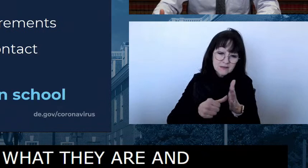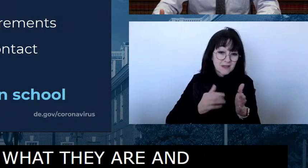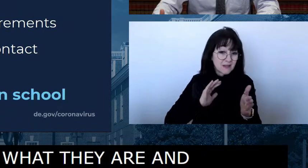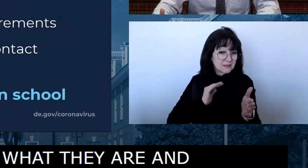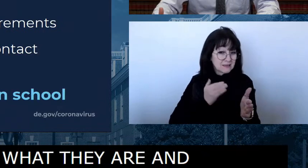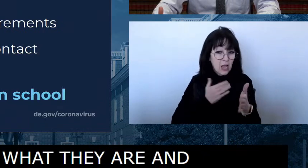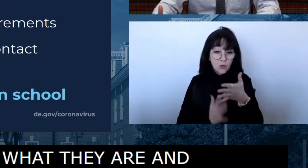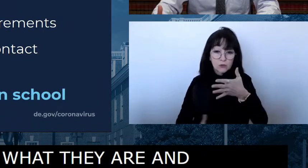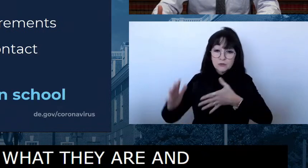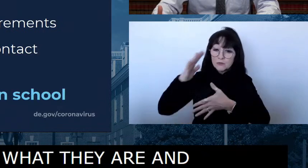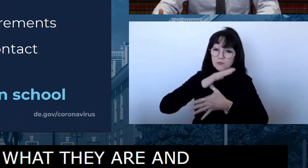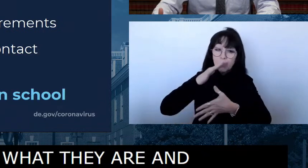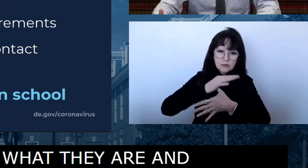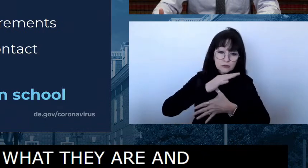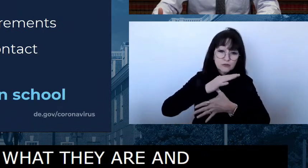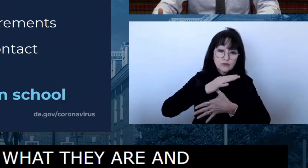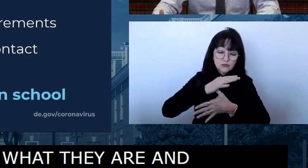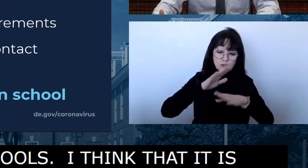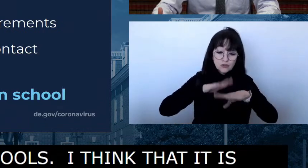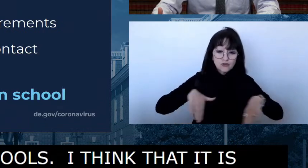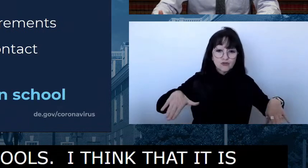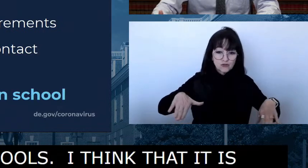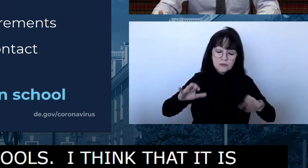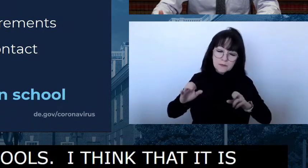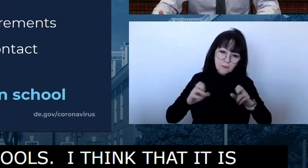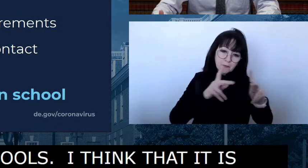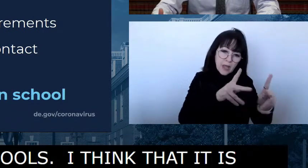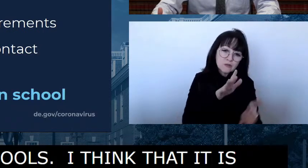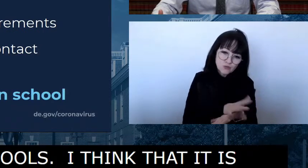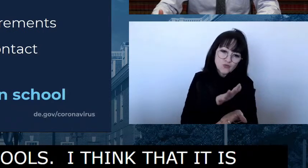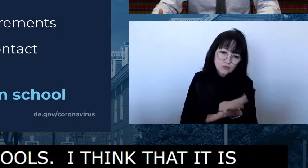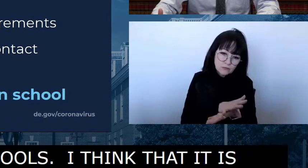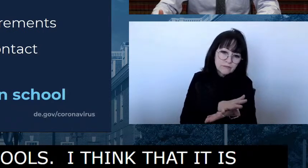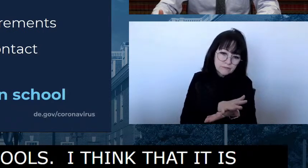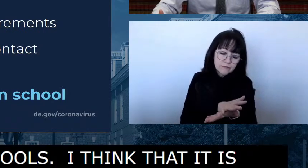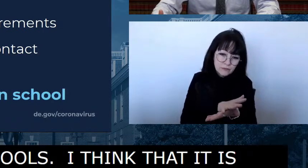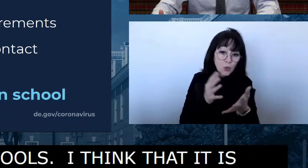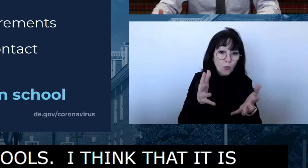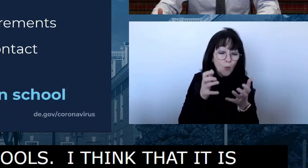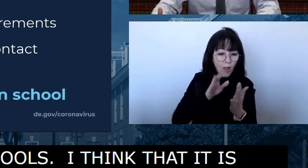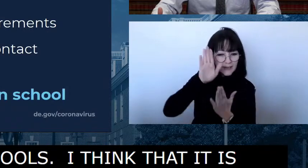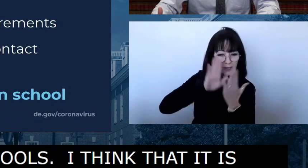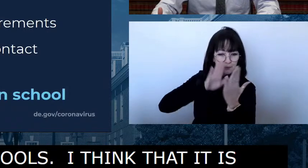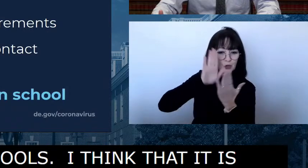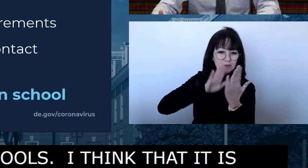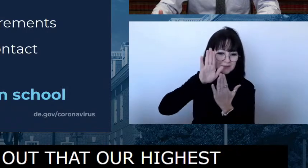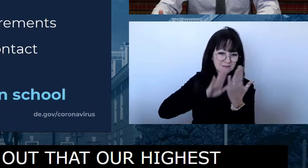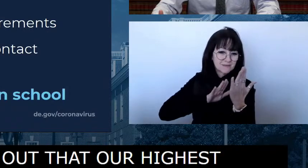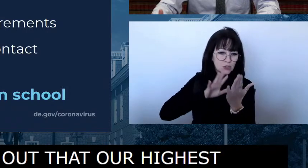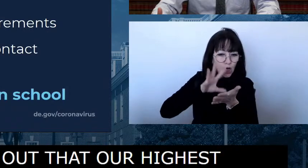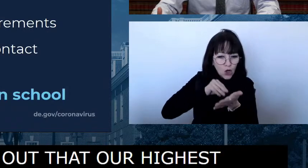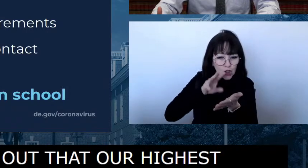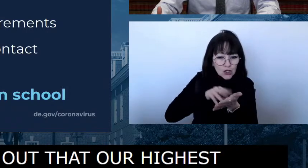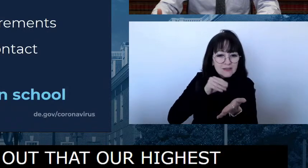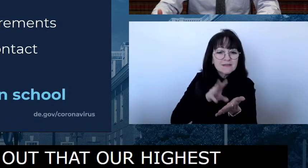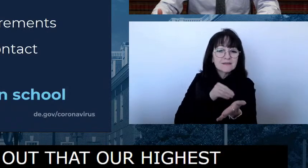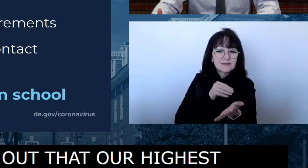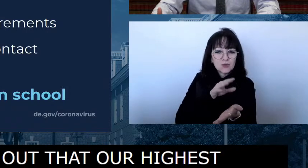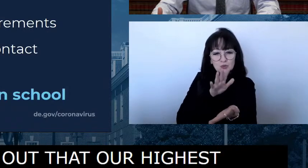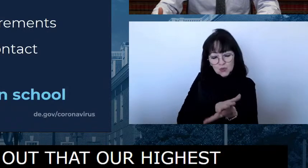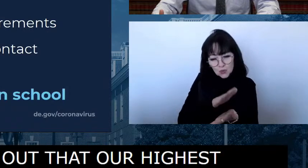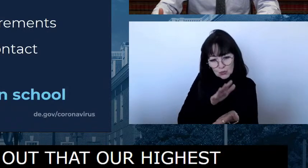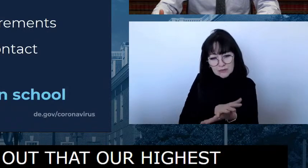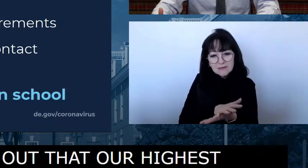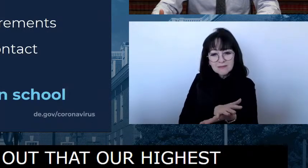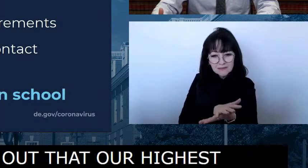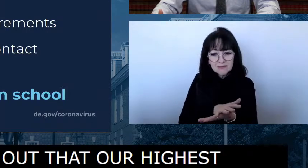always been to get children back in school for in-person learning, and that masking